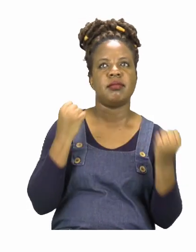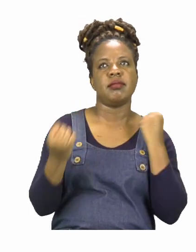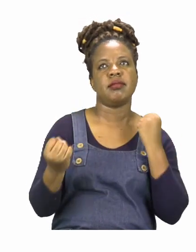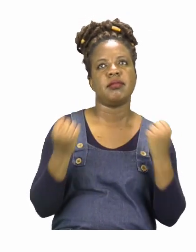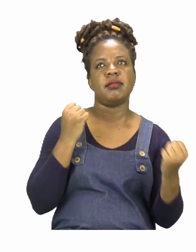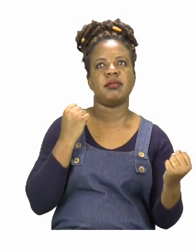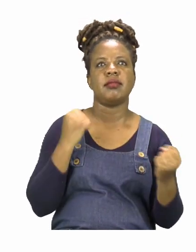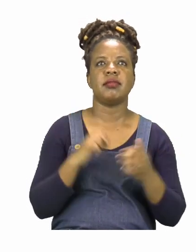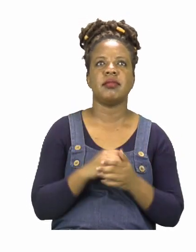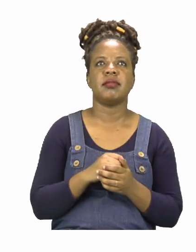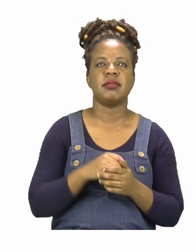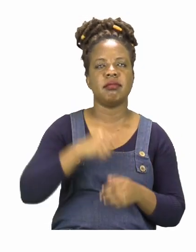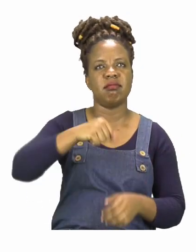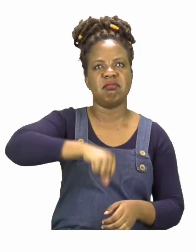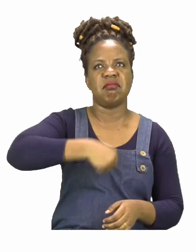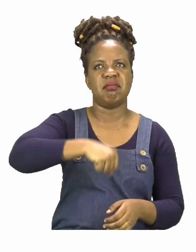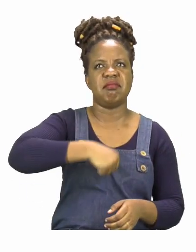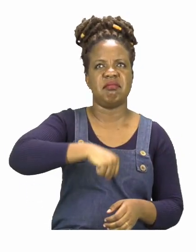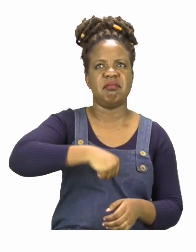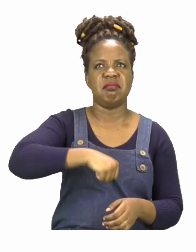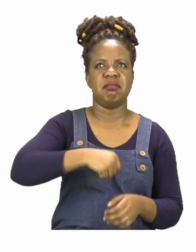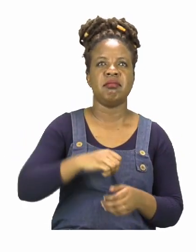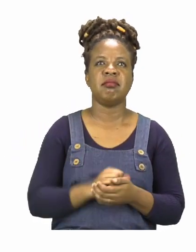exercises, sick,